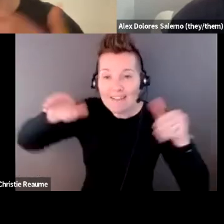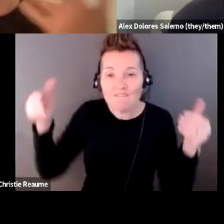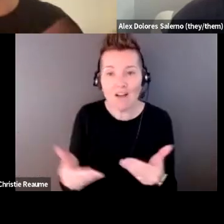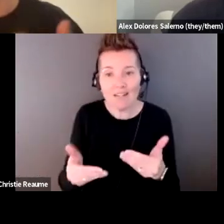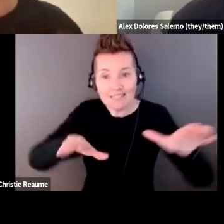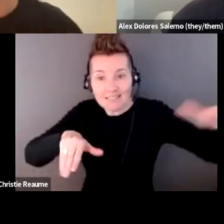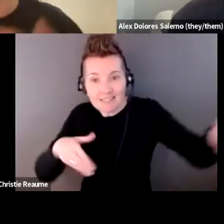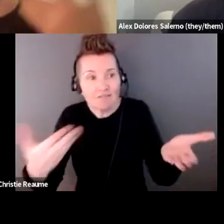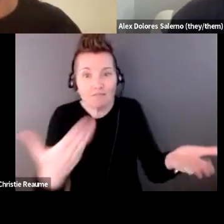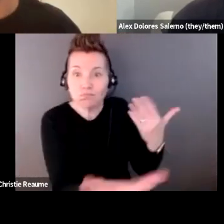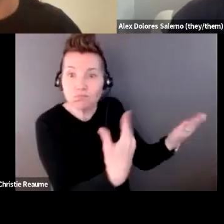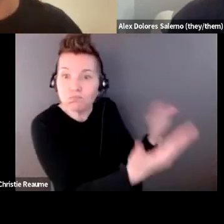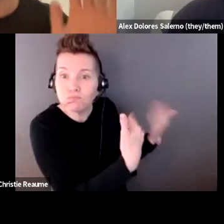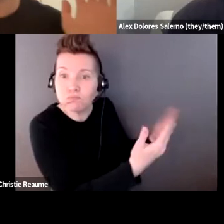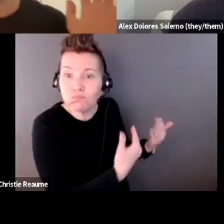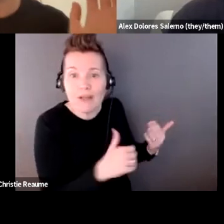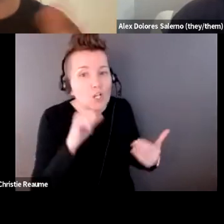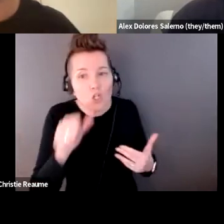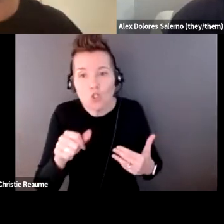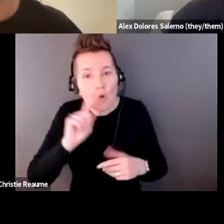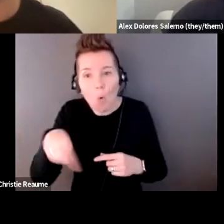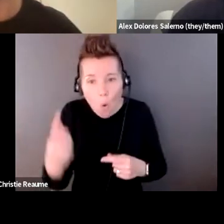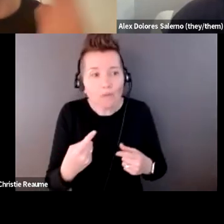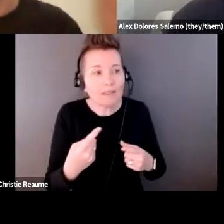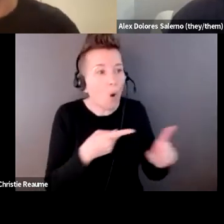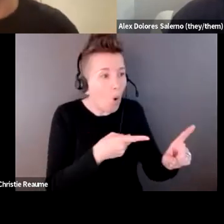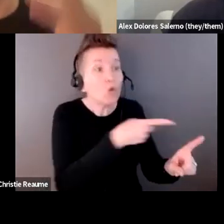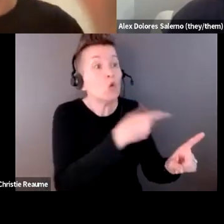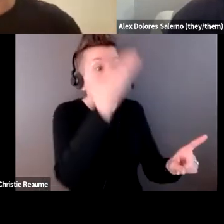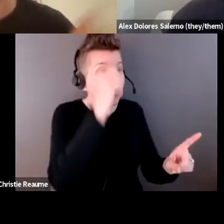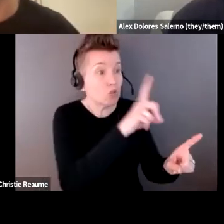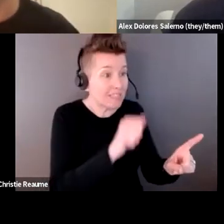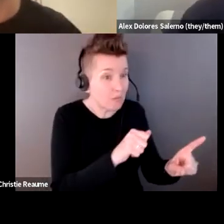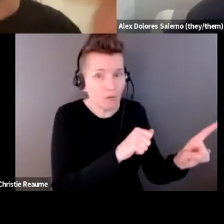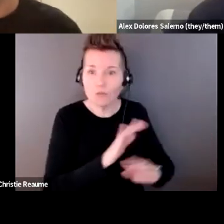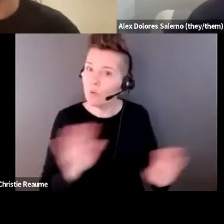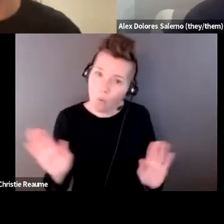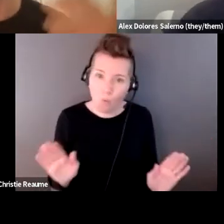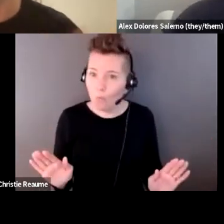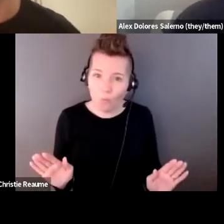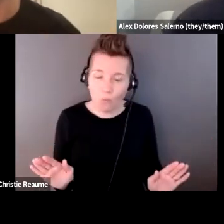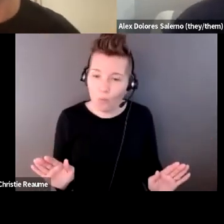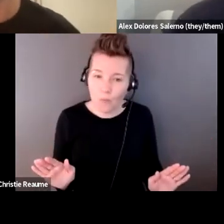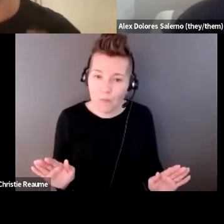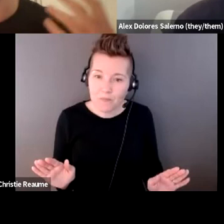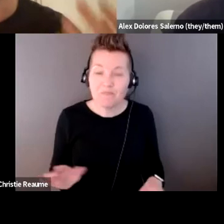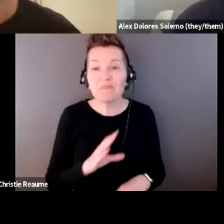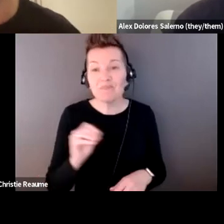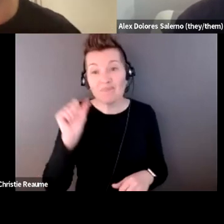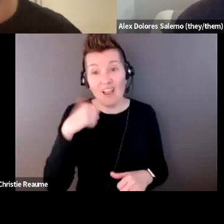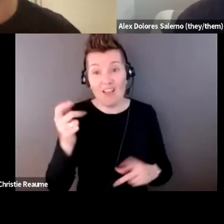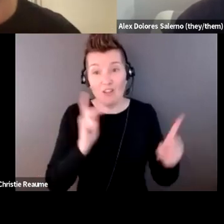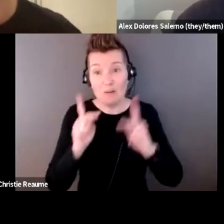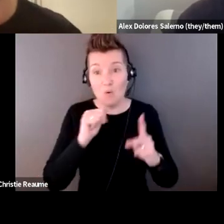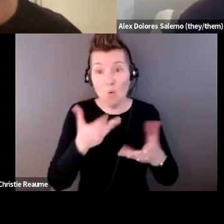artists than the people you were initially going to invite. And so also then it's like thanks to Haley and other sick and disabled people who are already doing